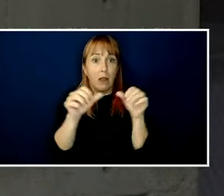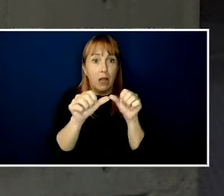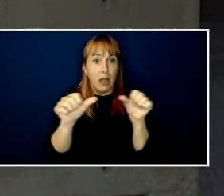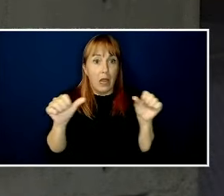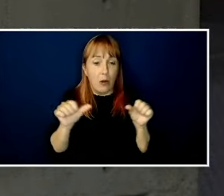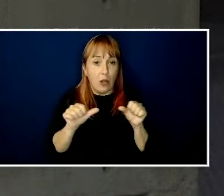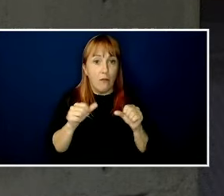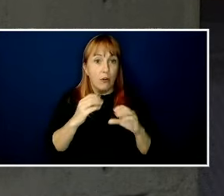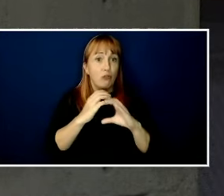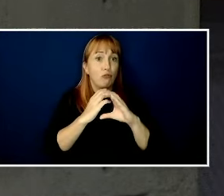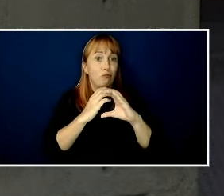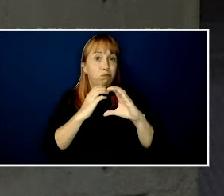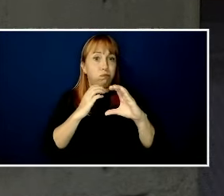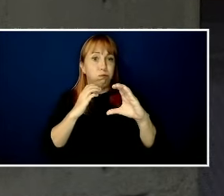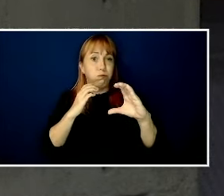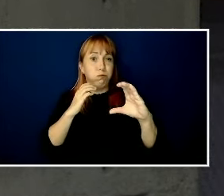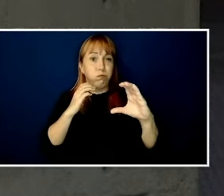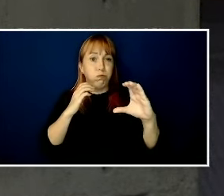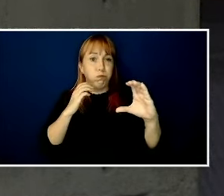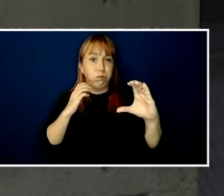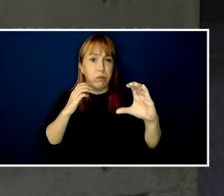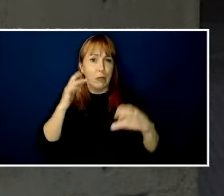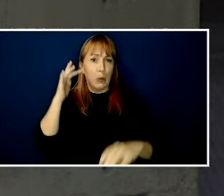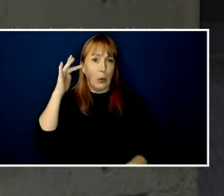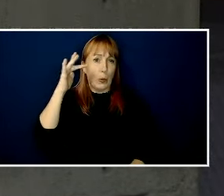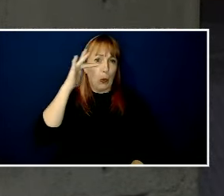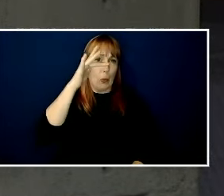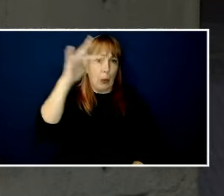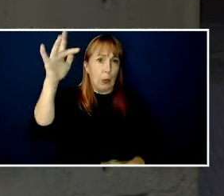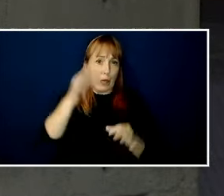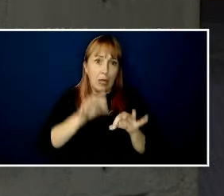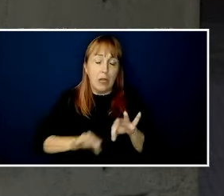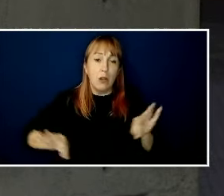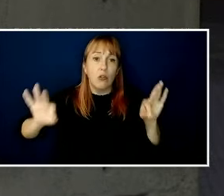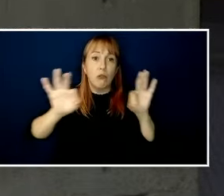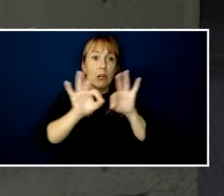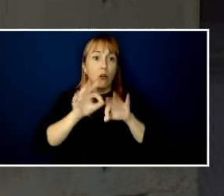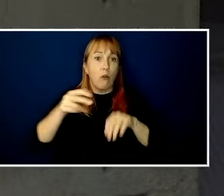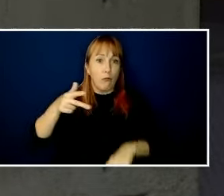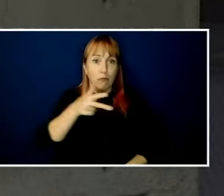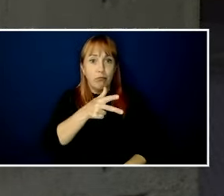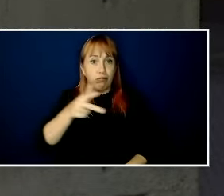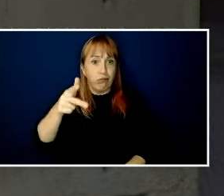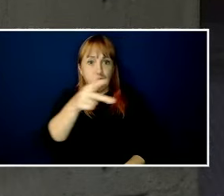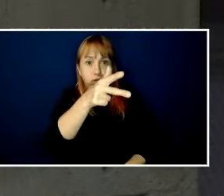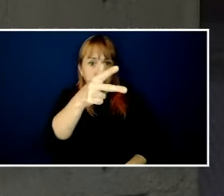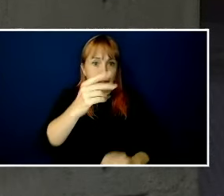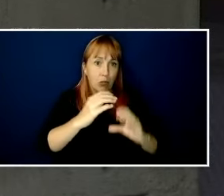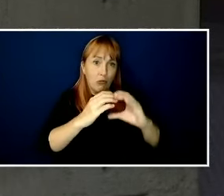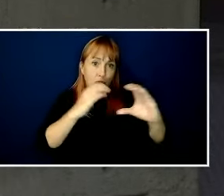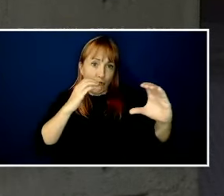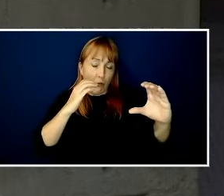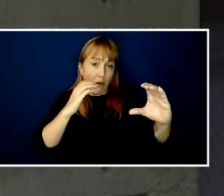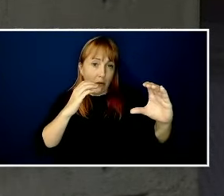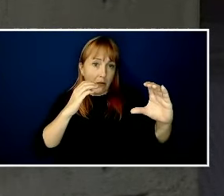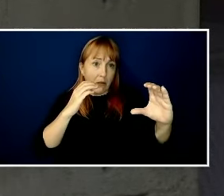truck traffic is critical to their use and operation. You can't put